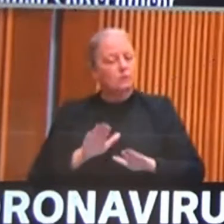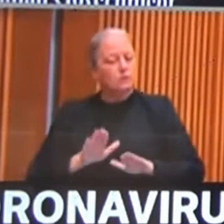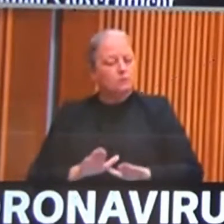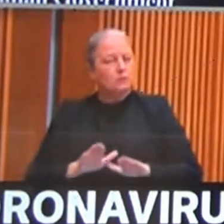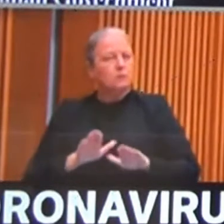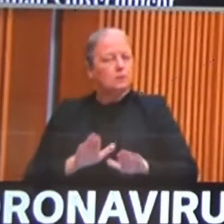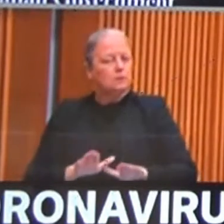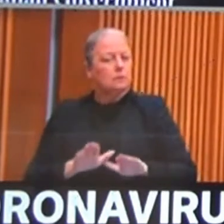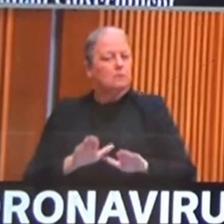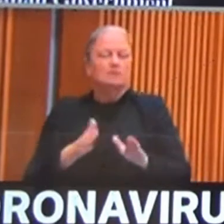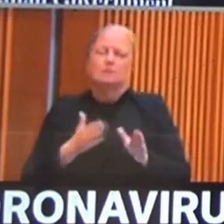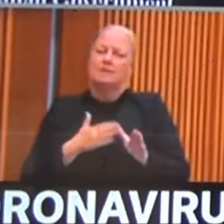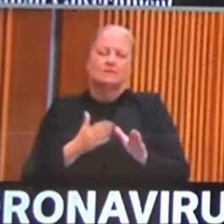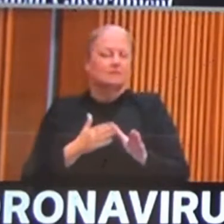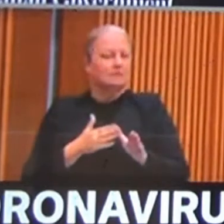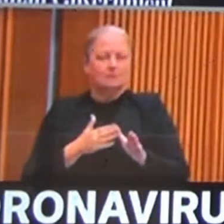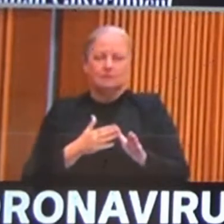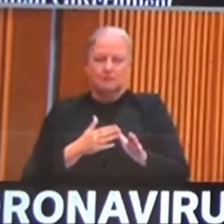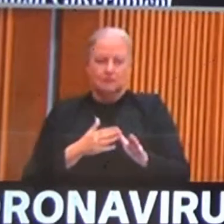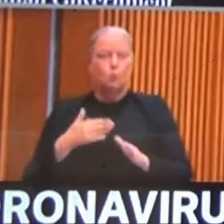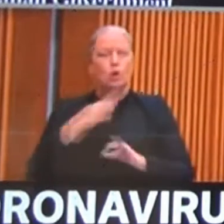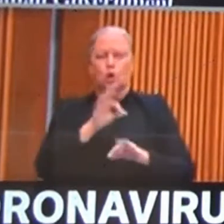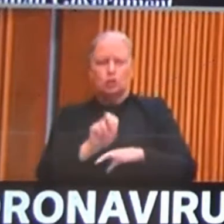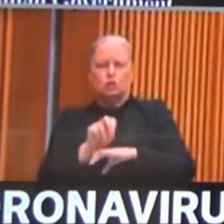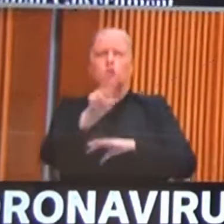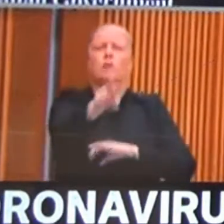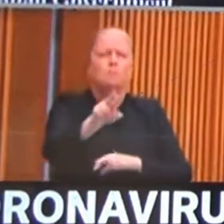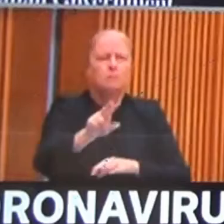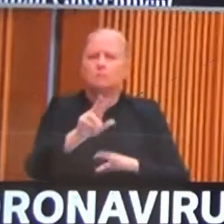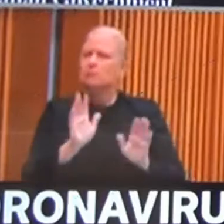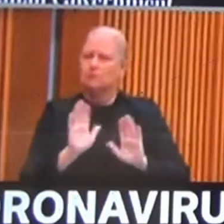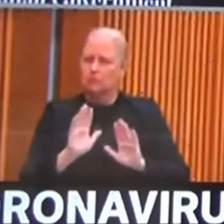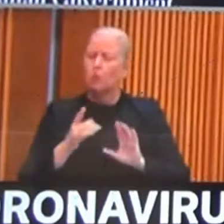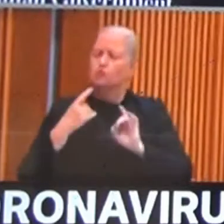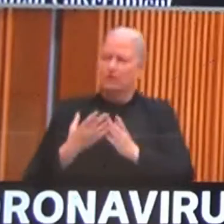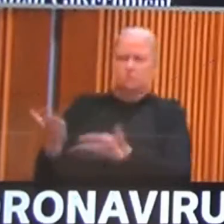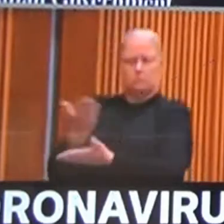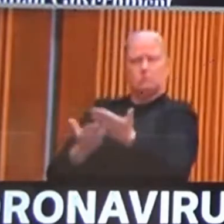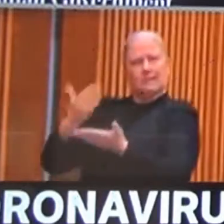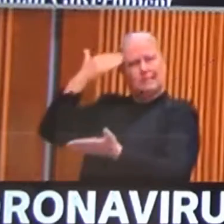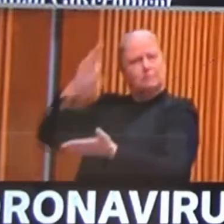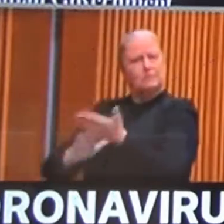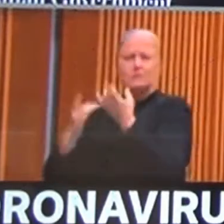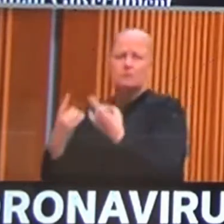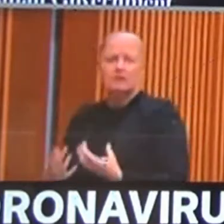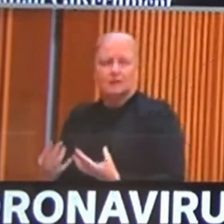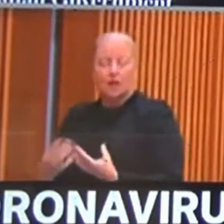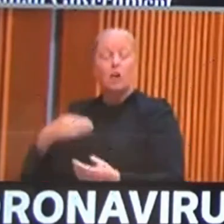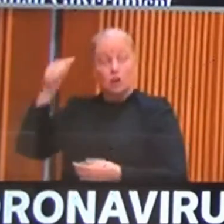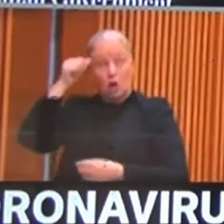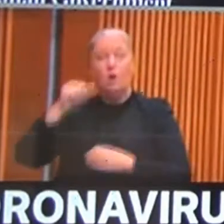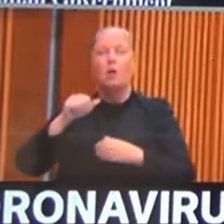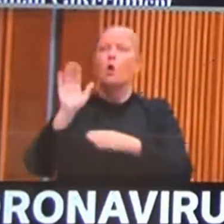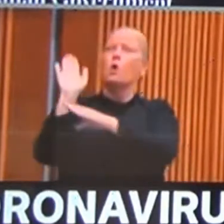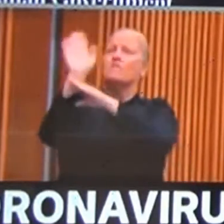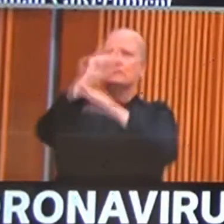staged basis. That's what's being thought through and planned and consulted on now. As Tony says, the rest of the world is looking at us, but we're also